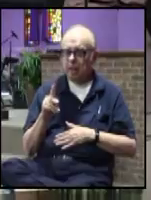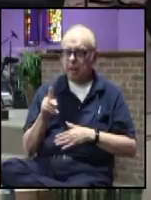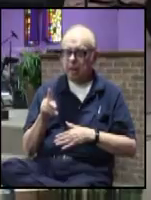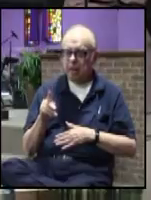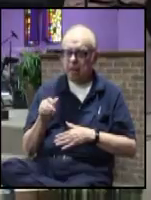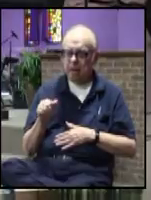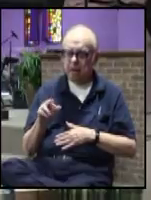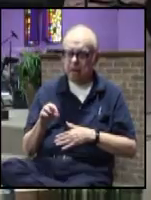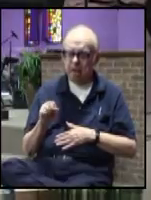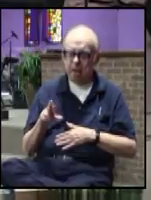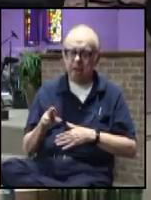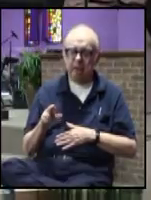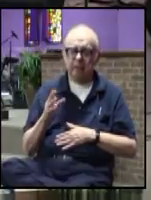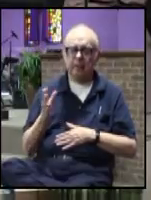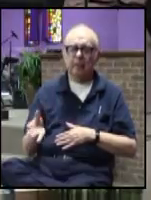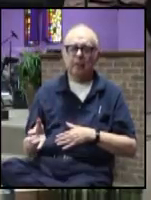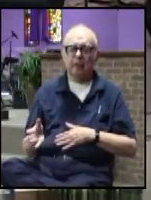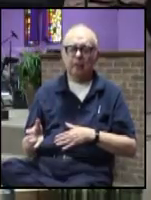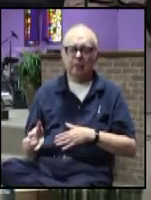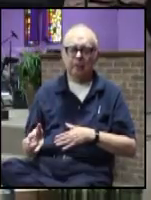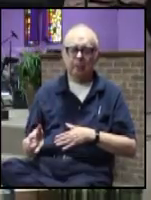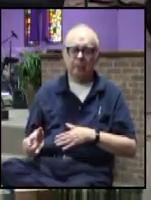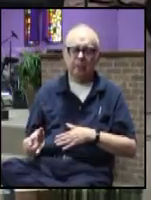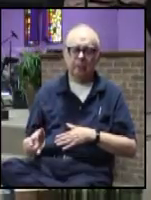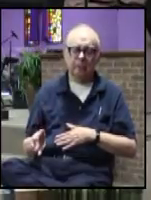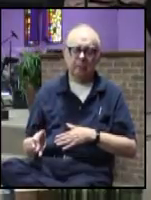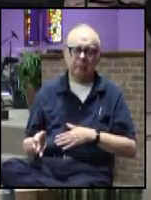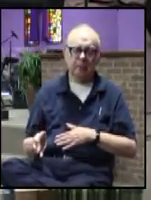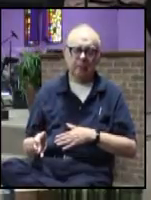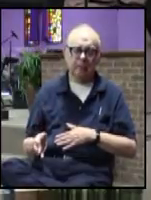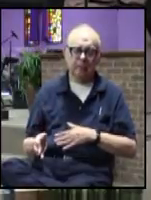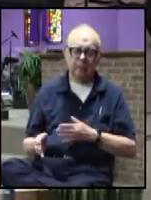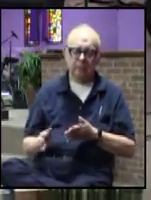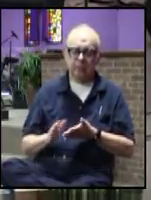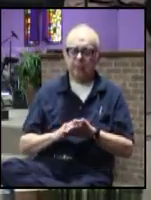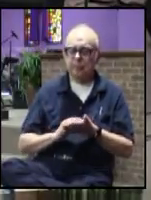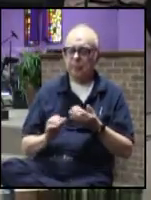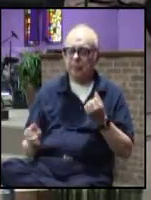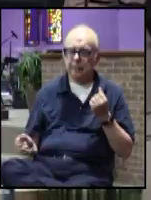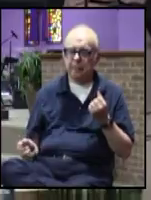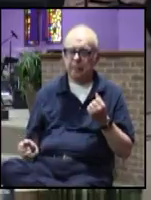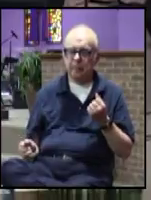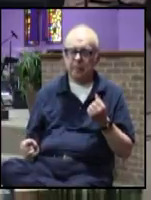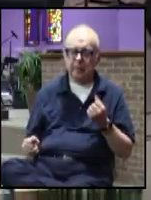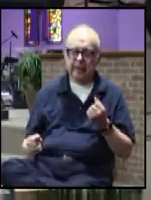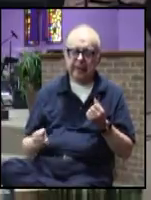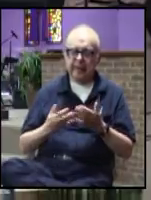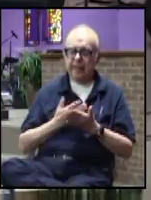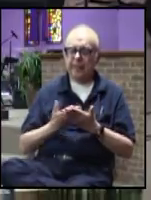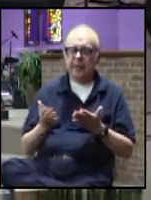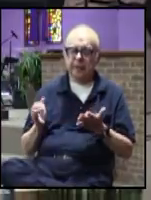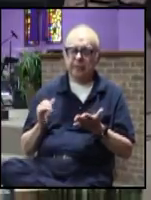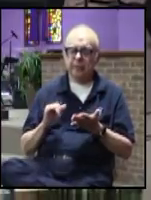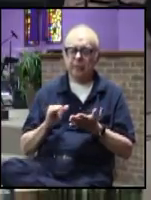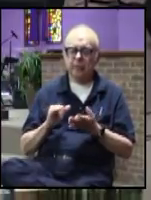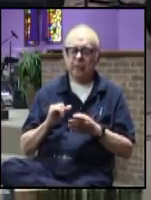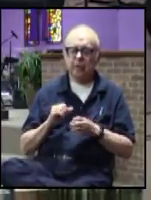Sandpaper is there to rub off the things to make them